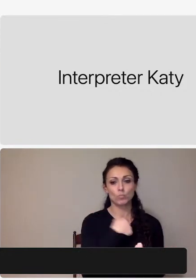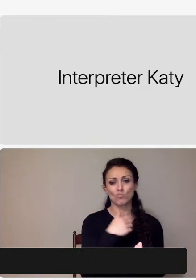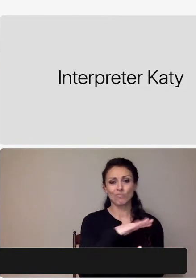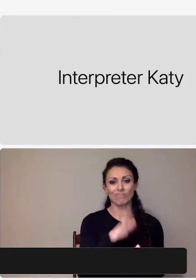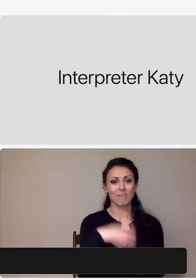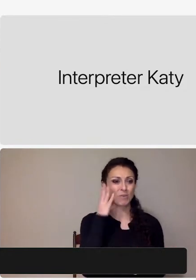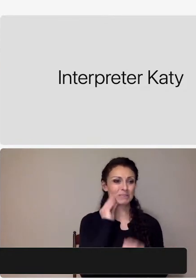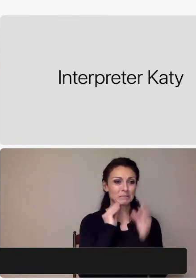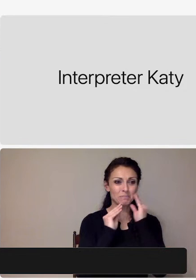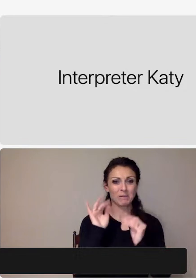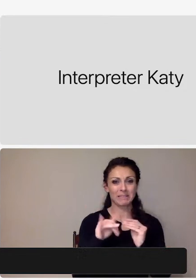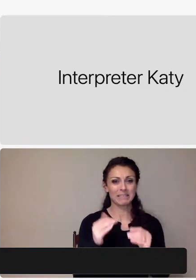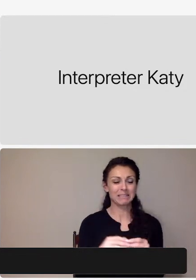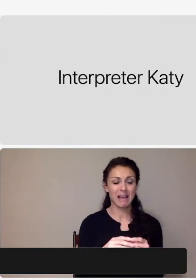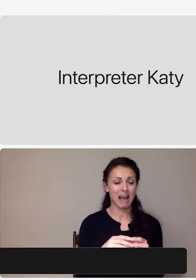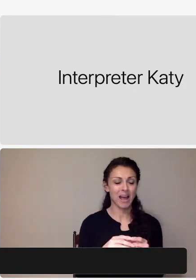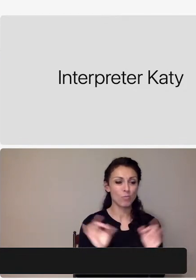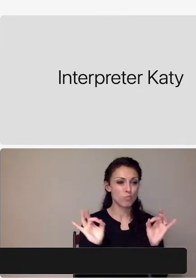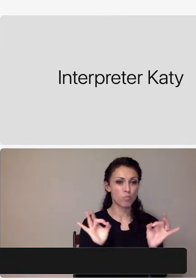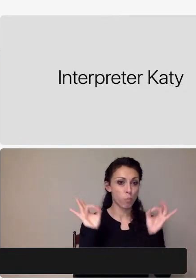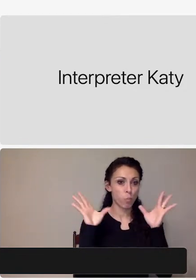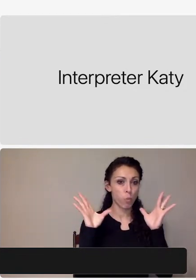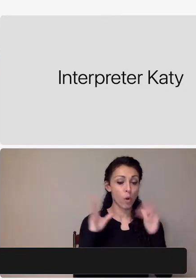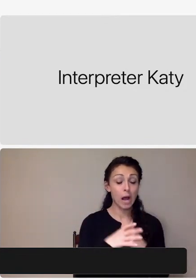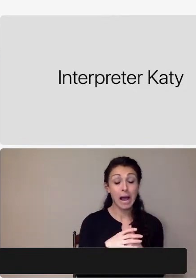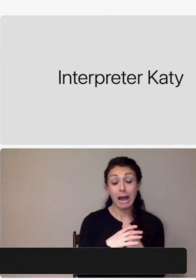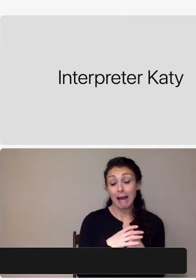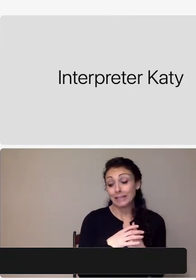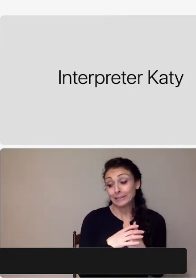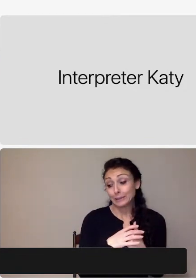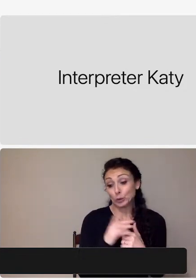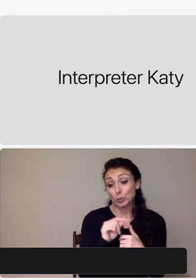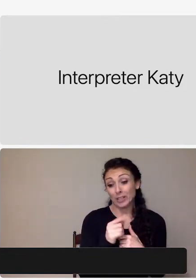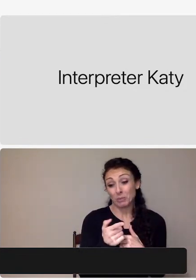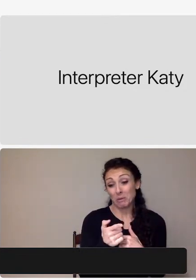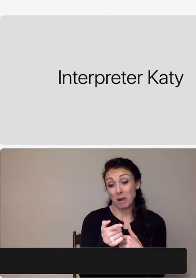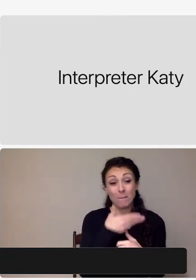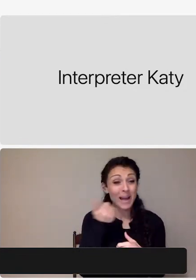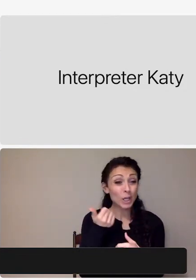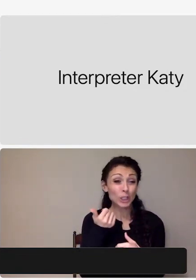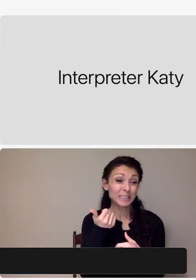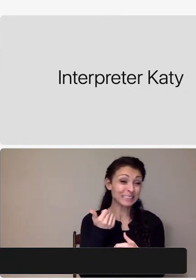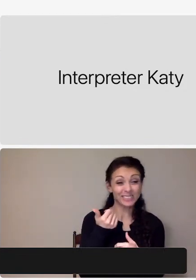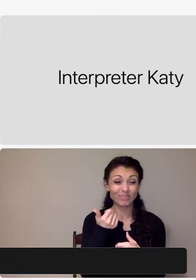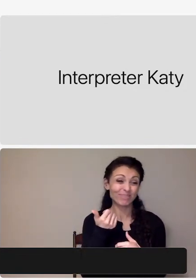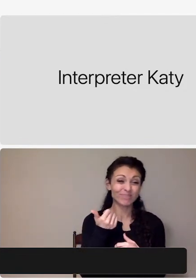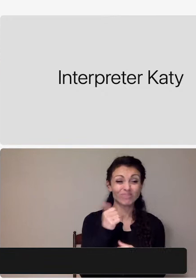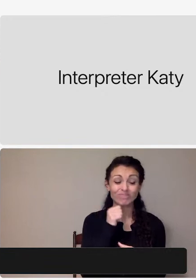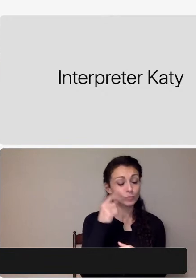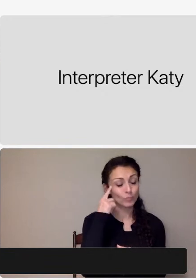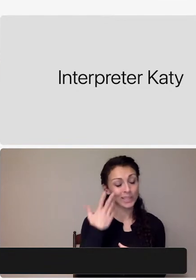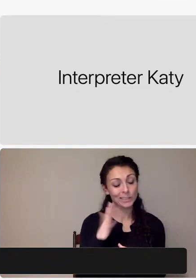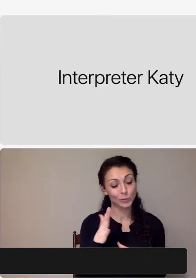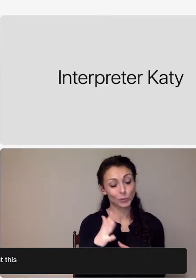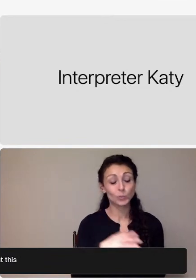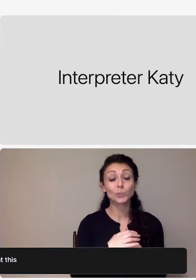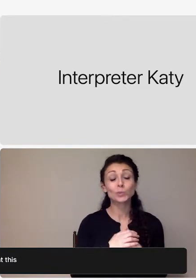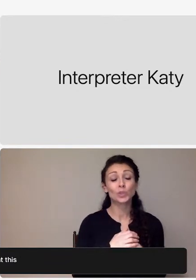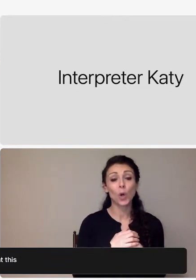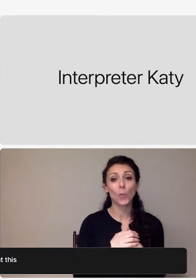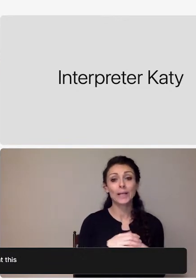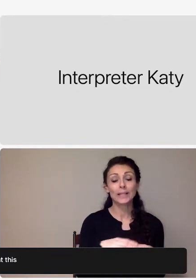horrible and i don't think 2021 has been much better so i know that this new year's that we